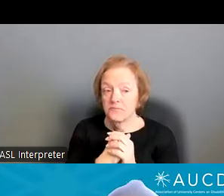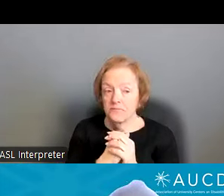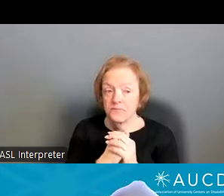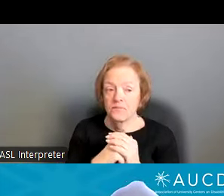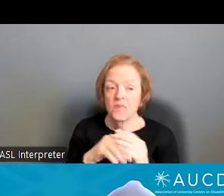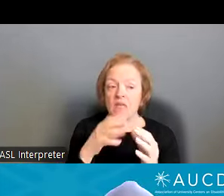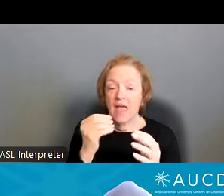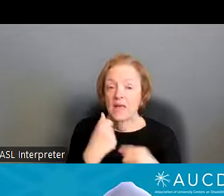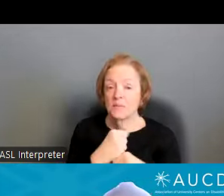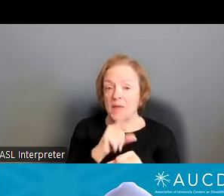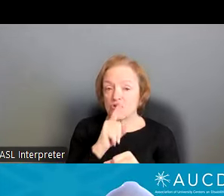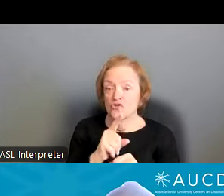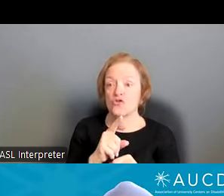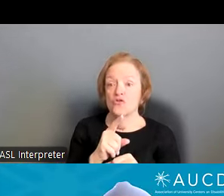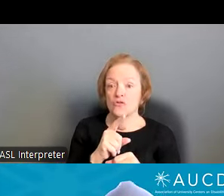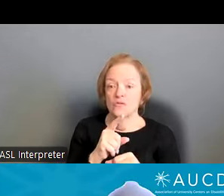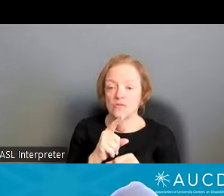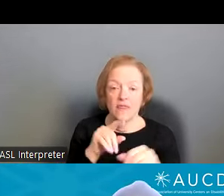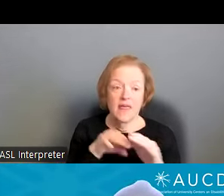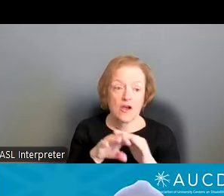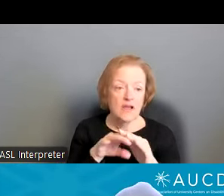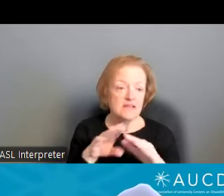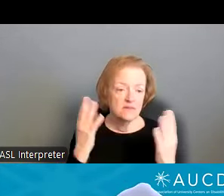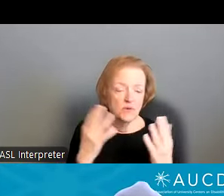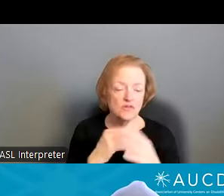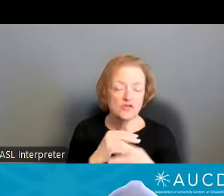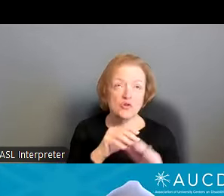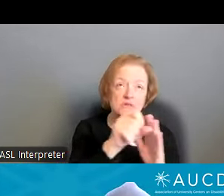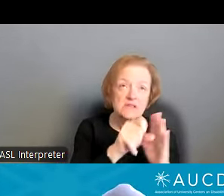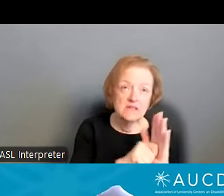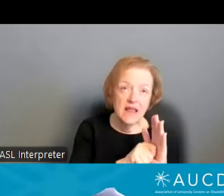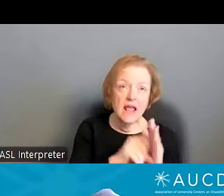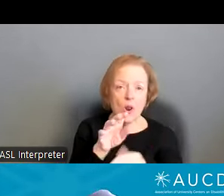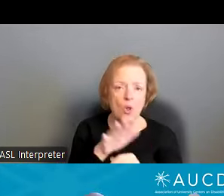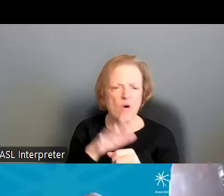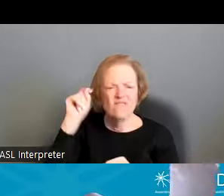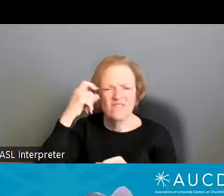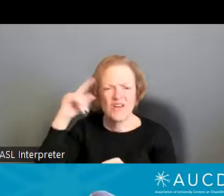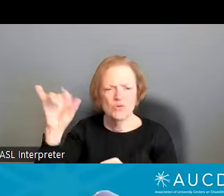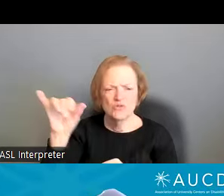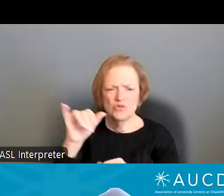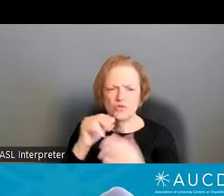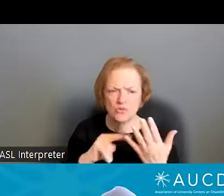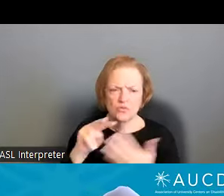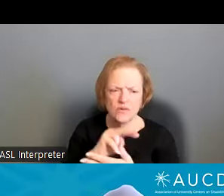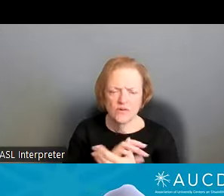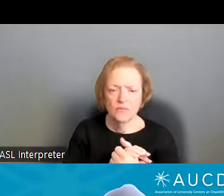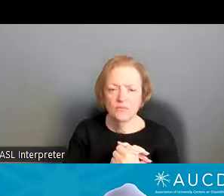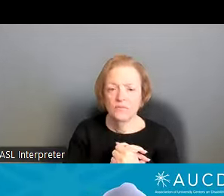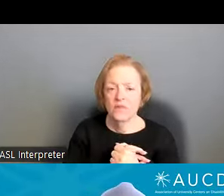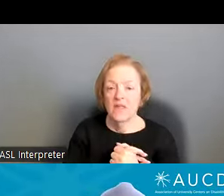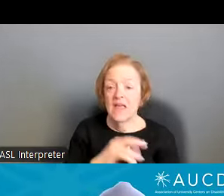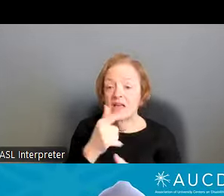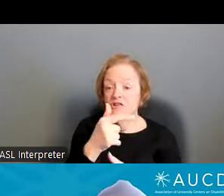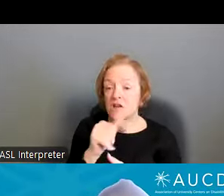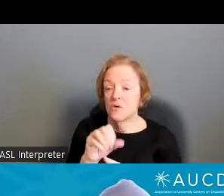these programs are accessible. So this is state, local, and federal review. And GAO found